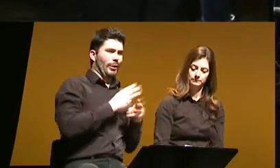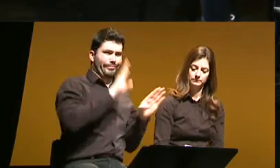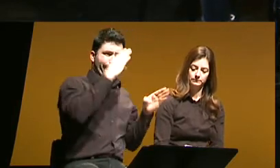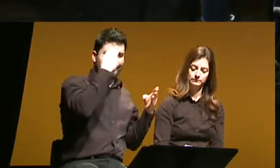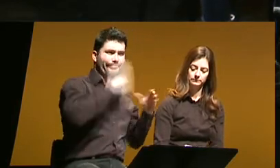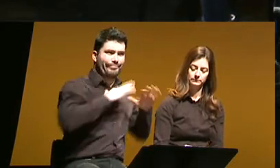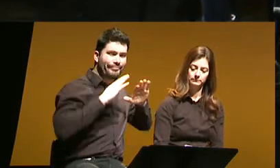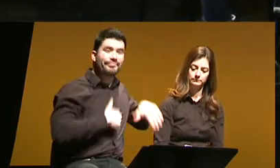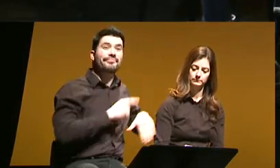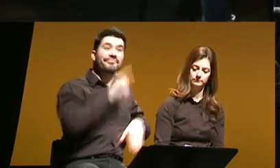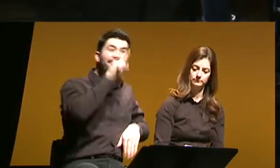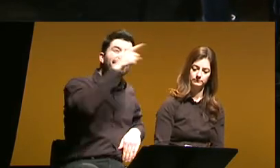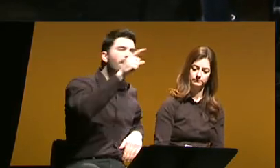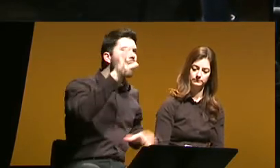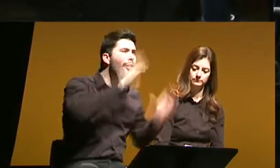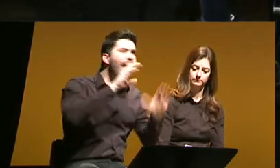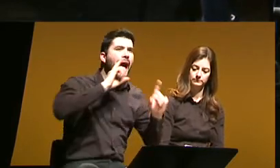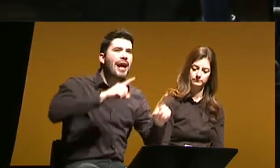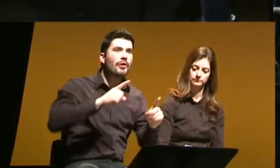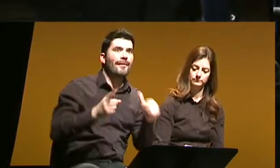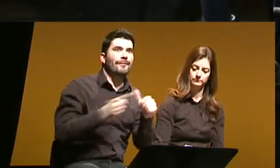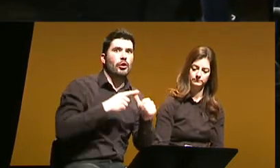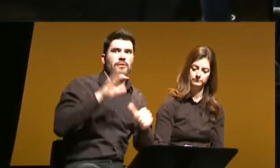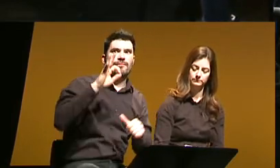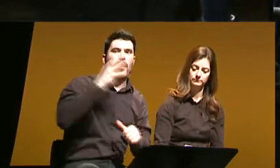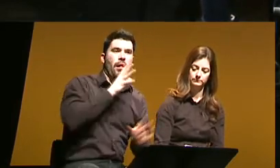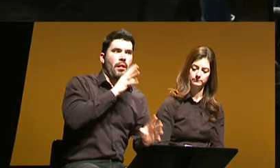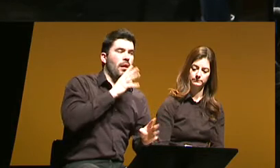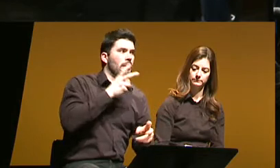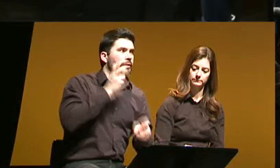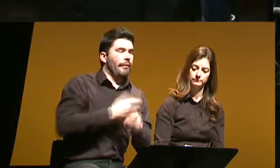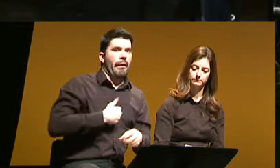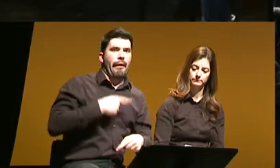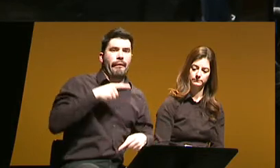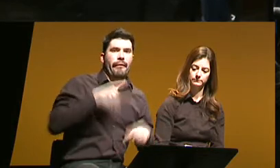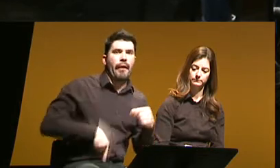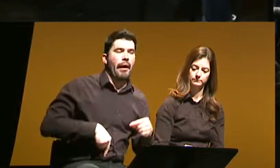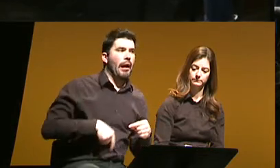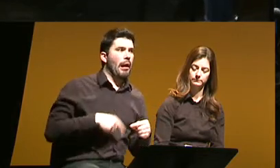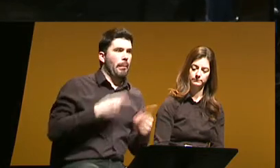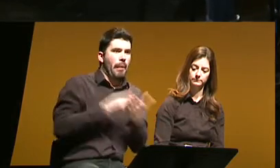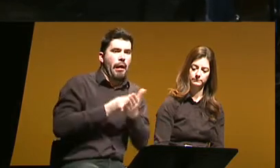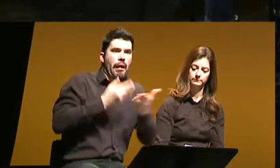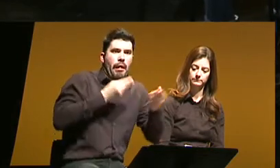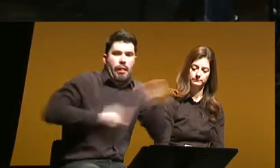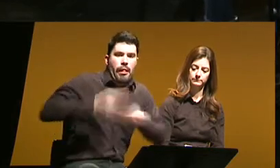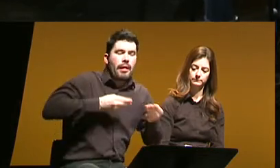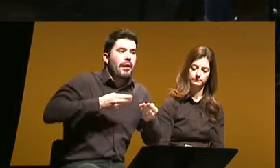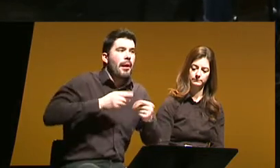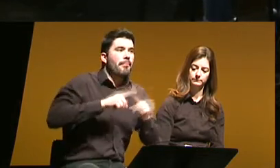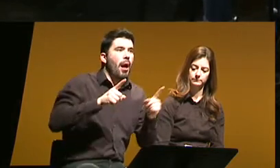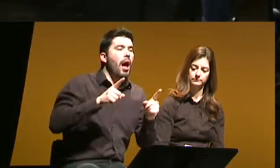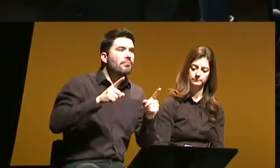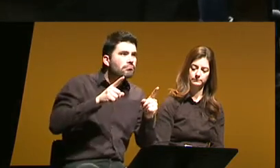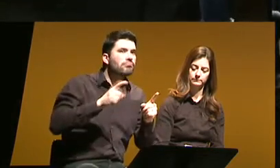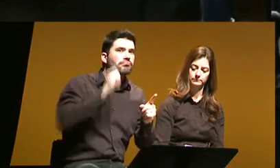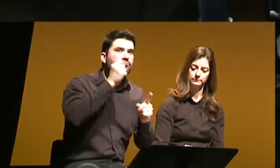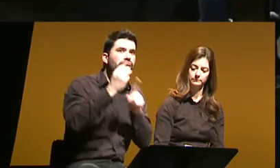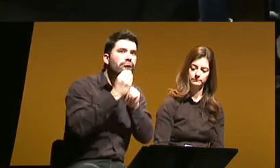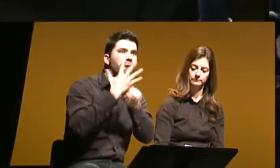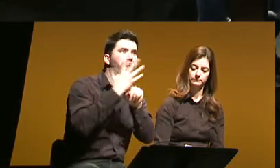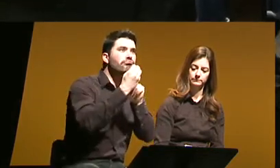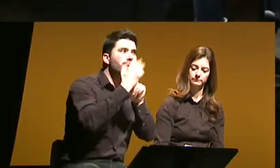first, it's tough. I don't speak French. I don't have any money, but my world goes bigger in